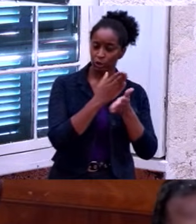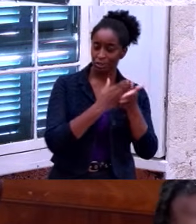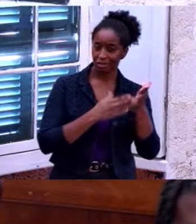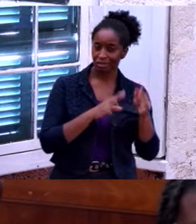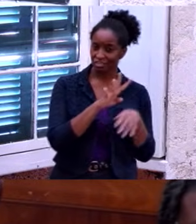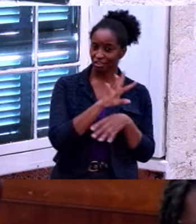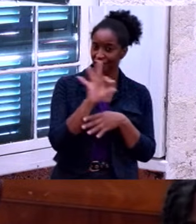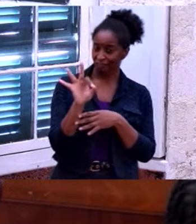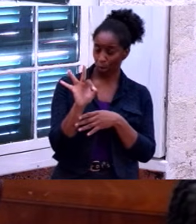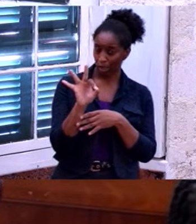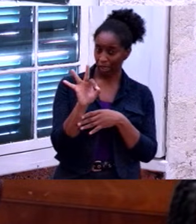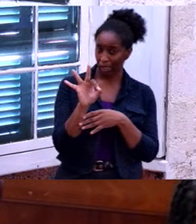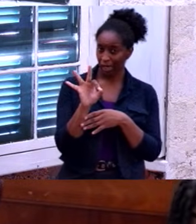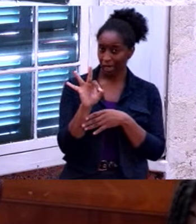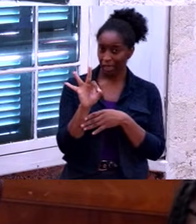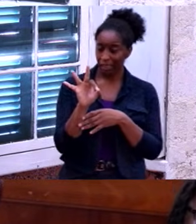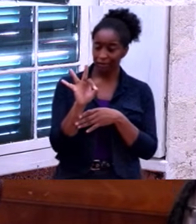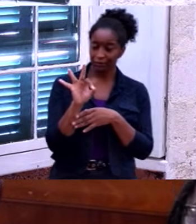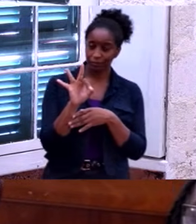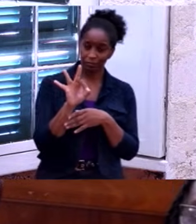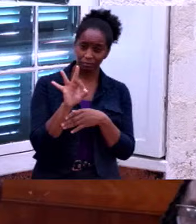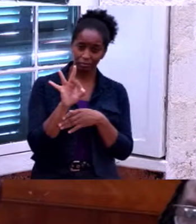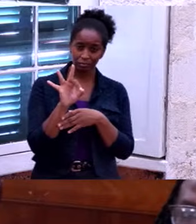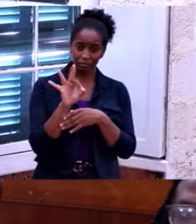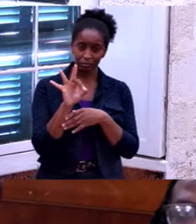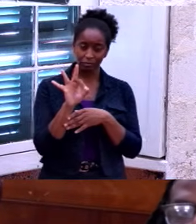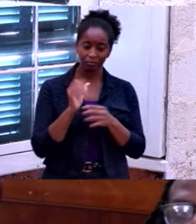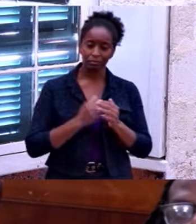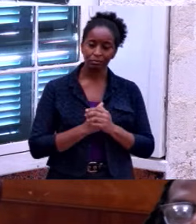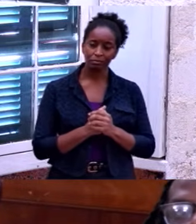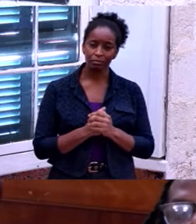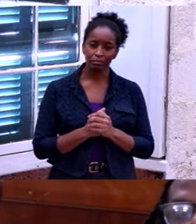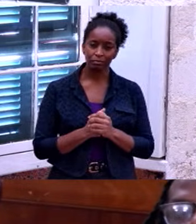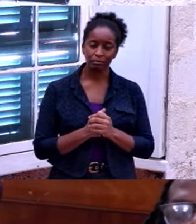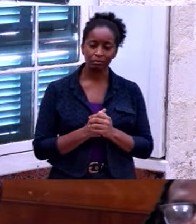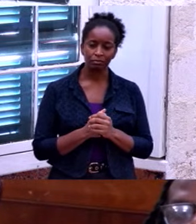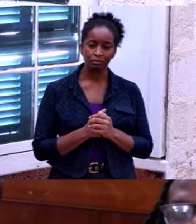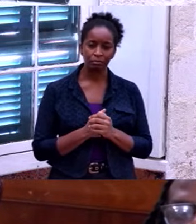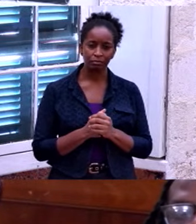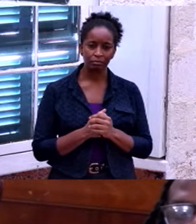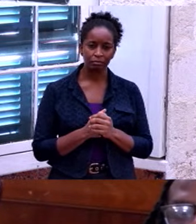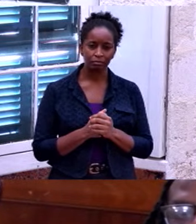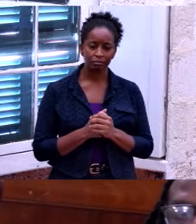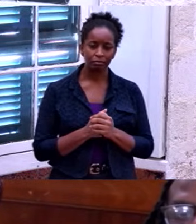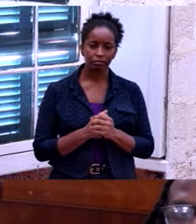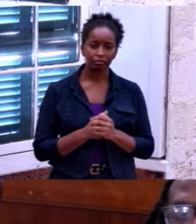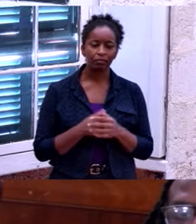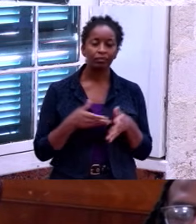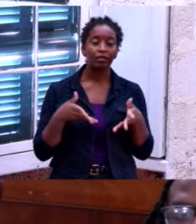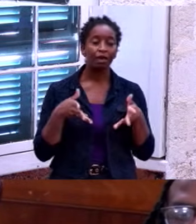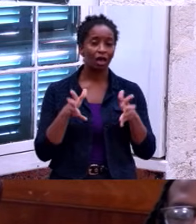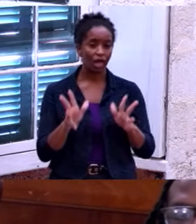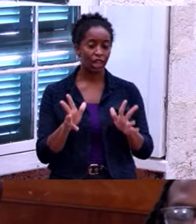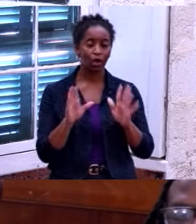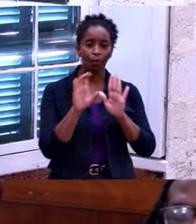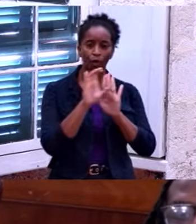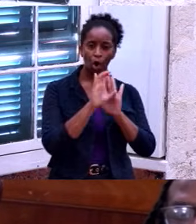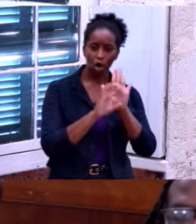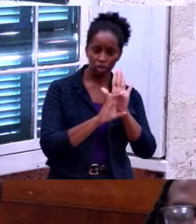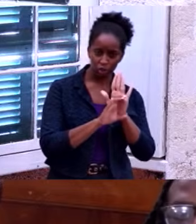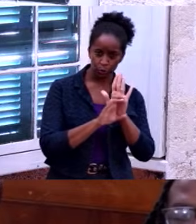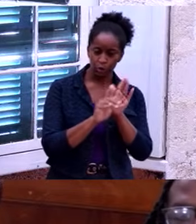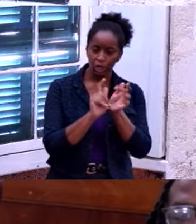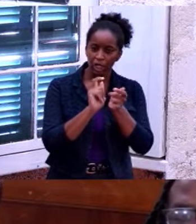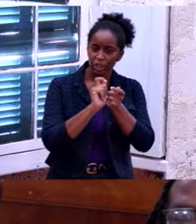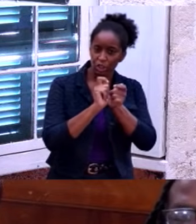They are not mutable or fungible. You can have constitutional alteration, and that is the proper terminology for